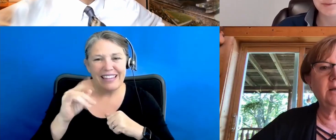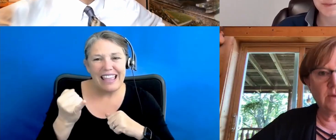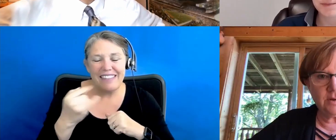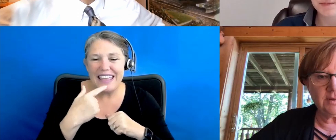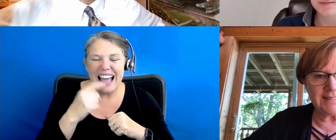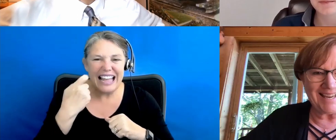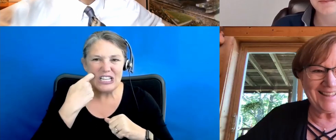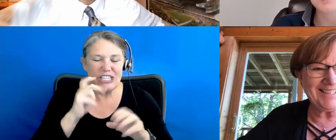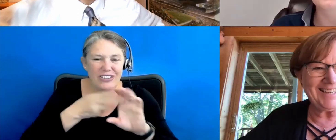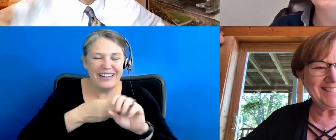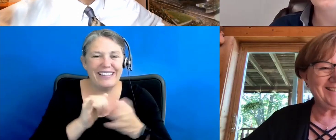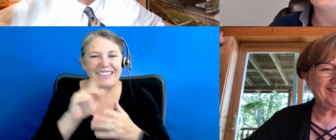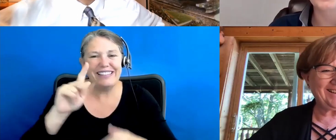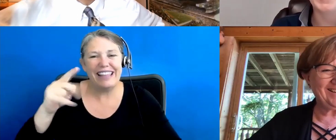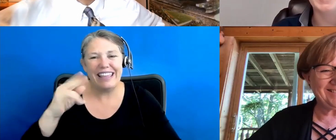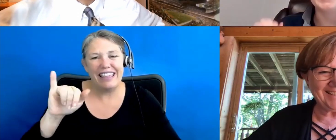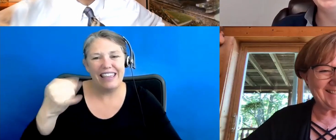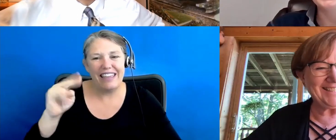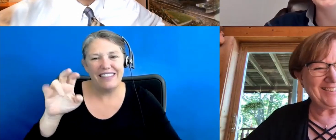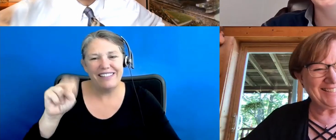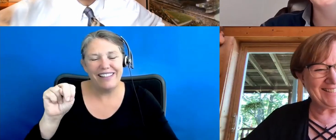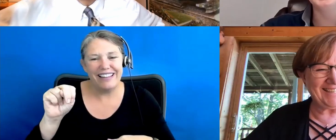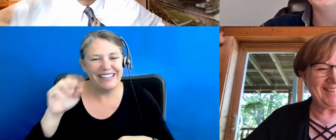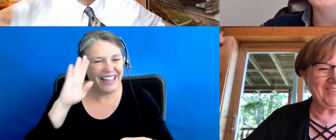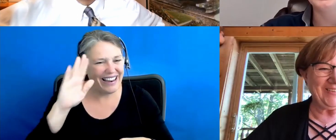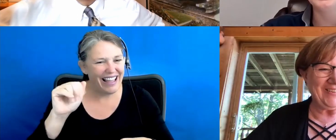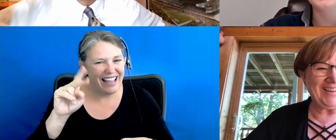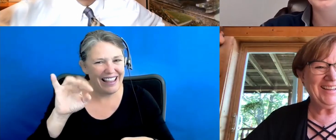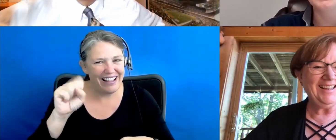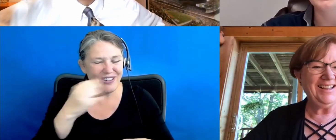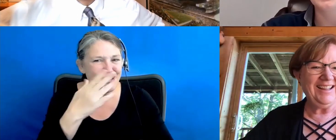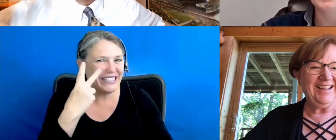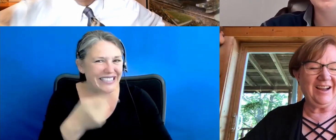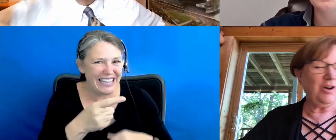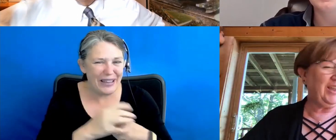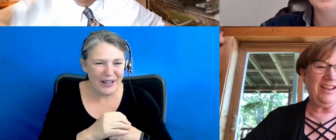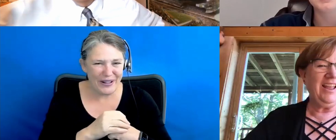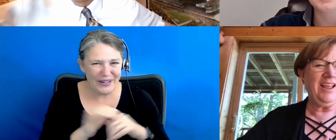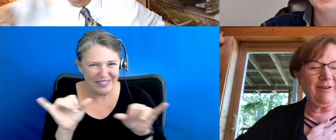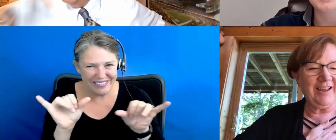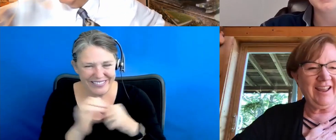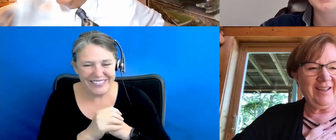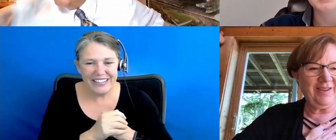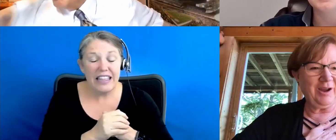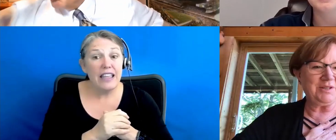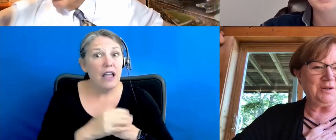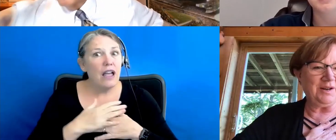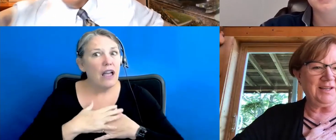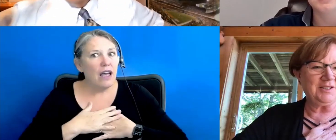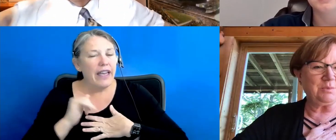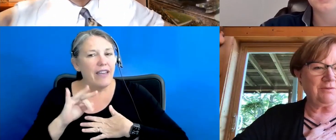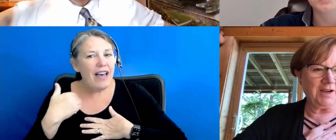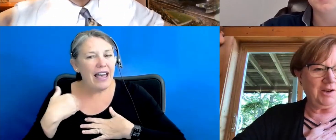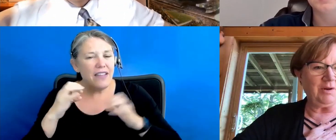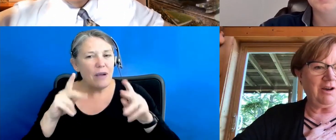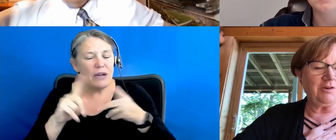hopped on with you. This is Kathy Johnson. Andrés, good to see you. Kathy. Likewise. Boy, if I had the opportunity